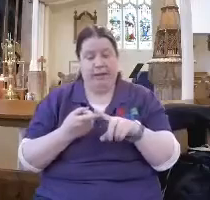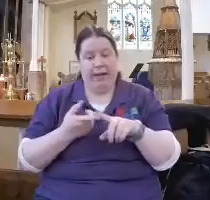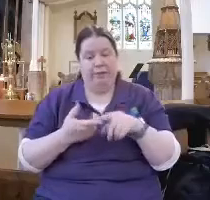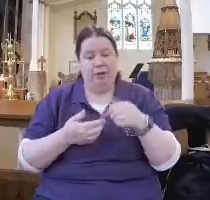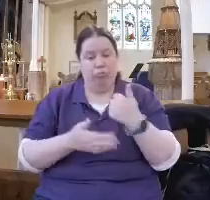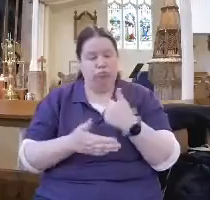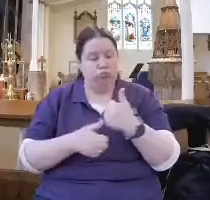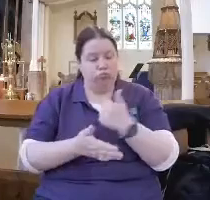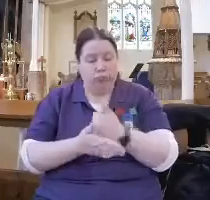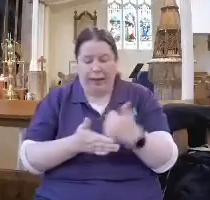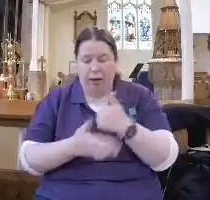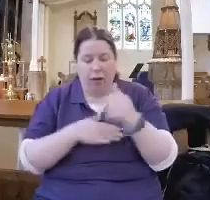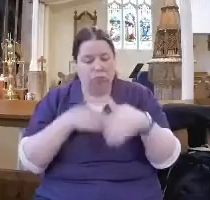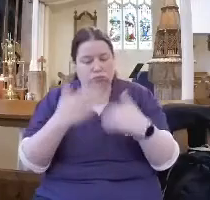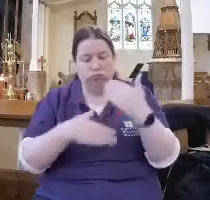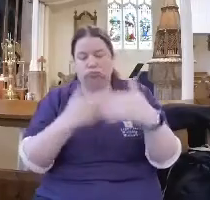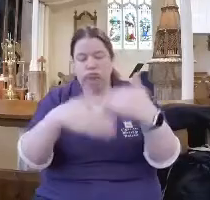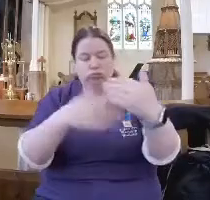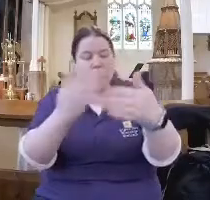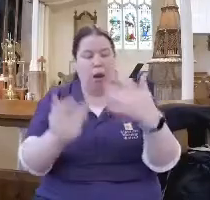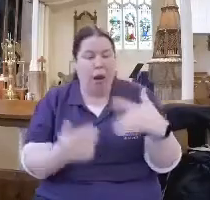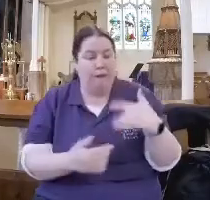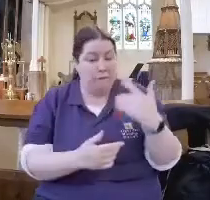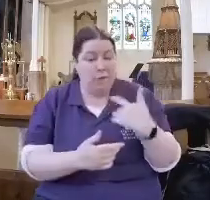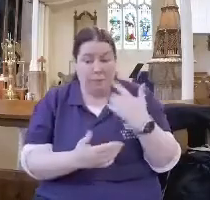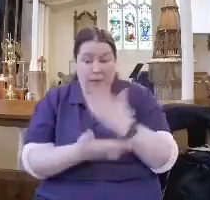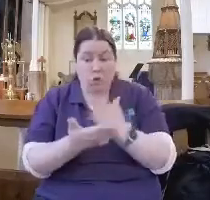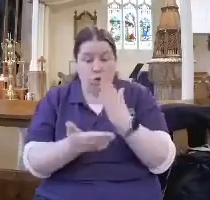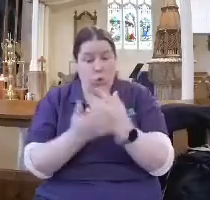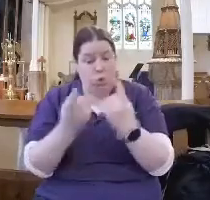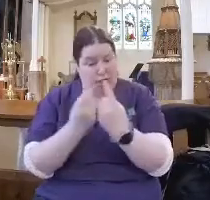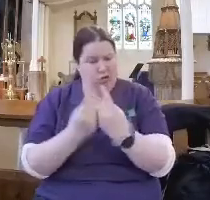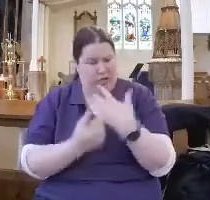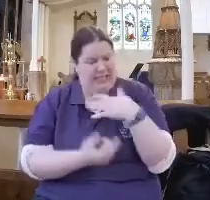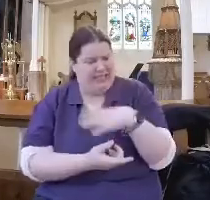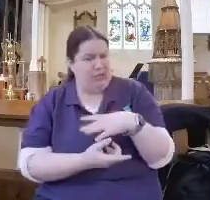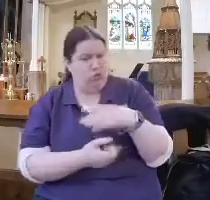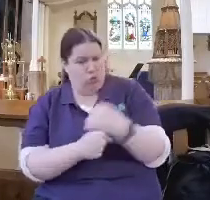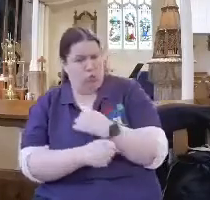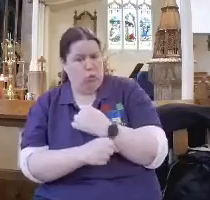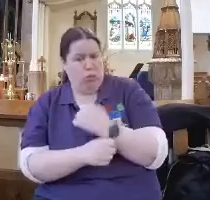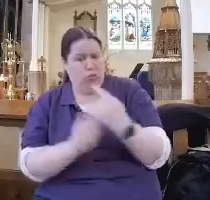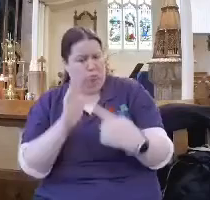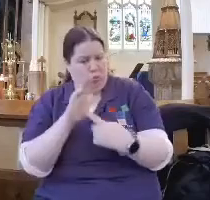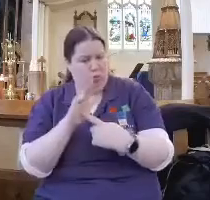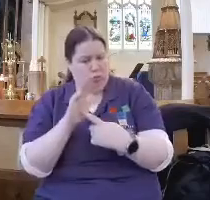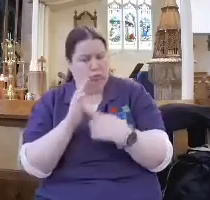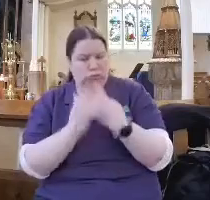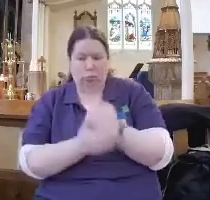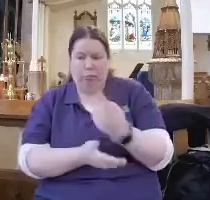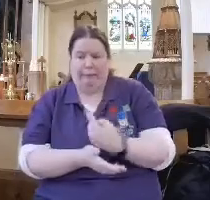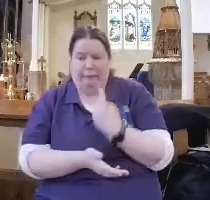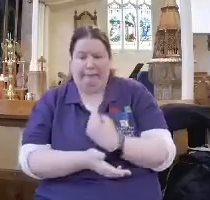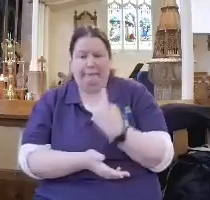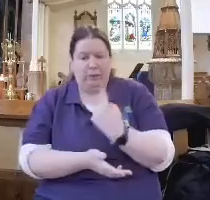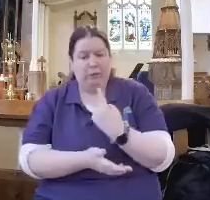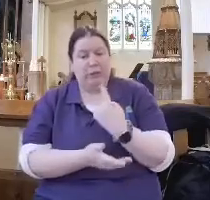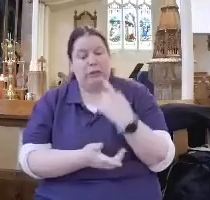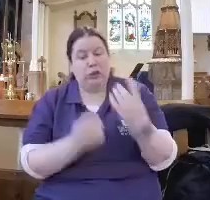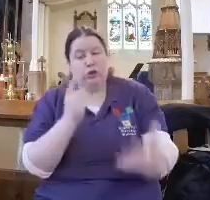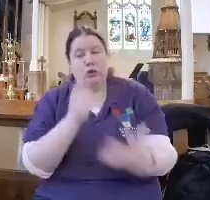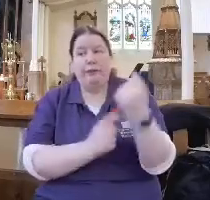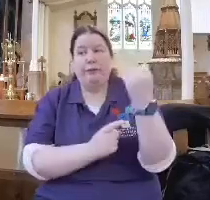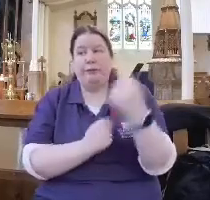your life ensures that things that need to be done and are important to us get done. They're